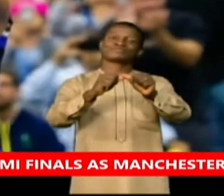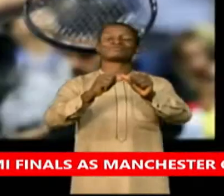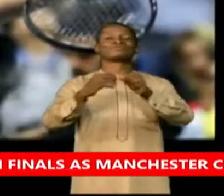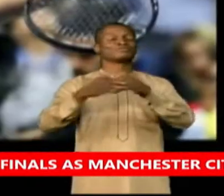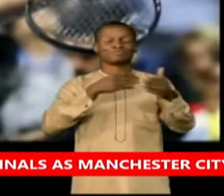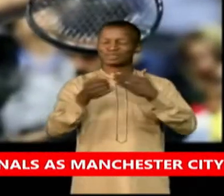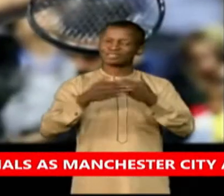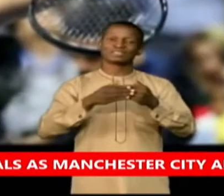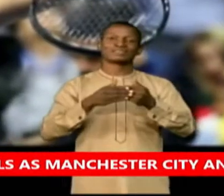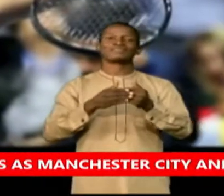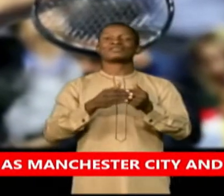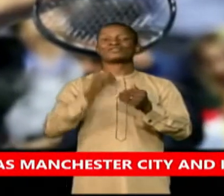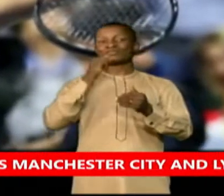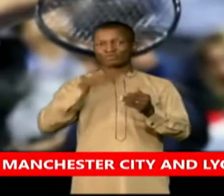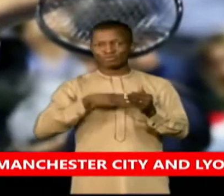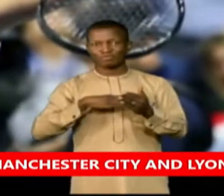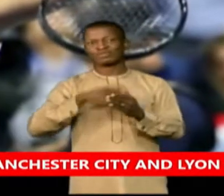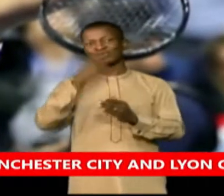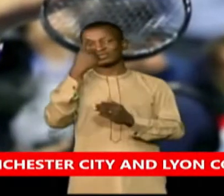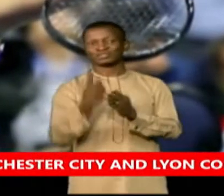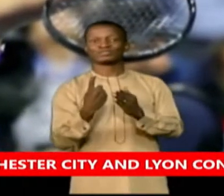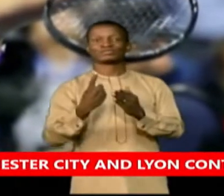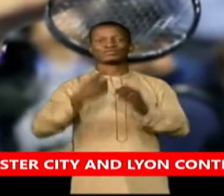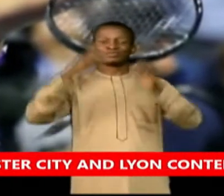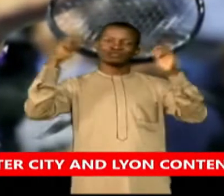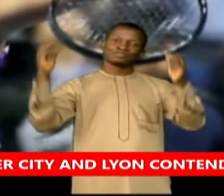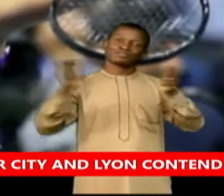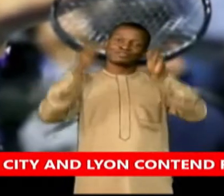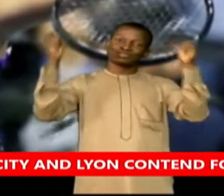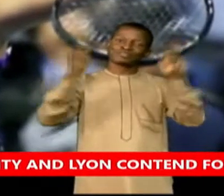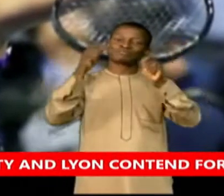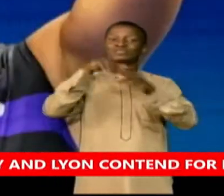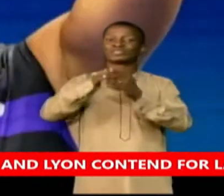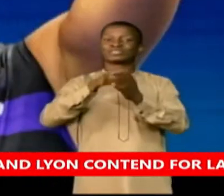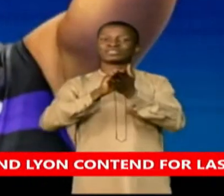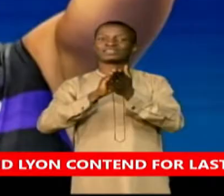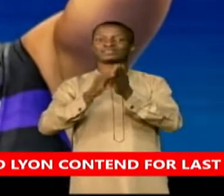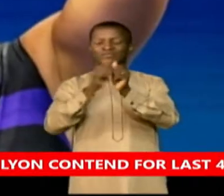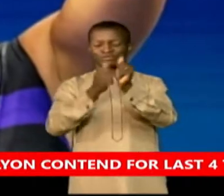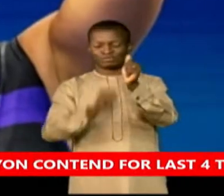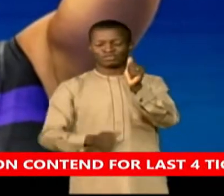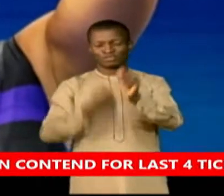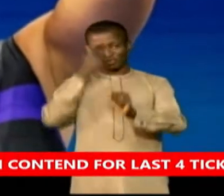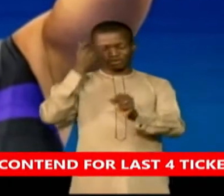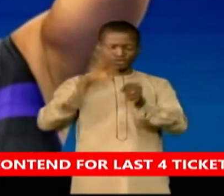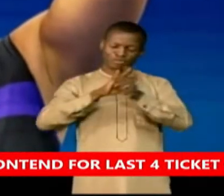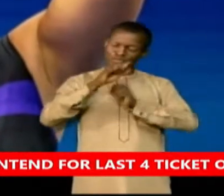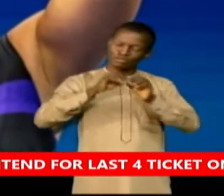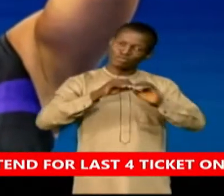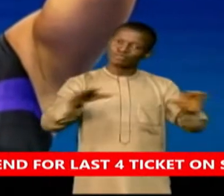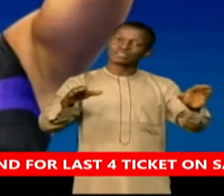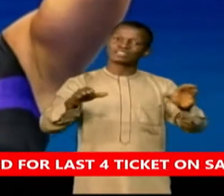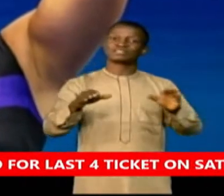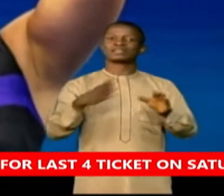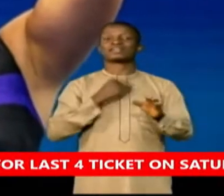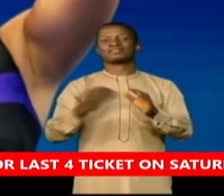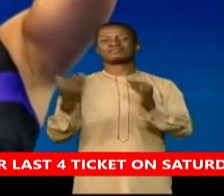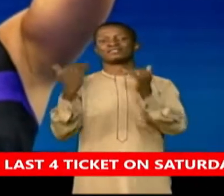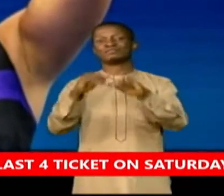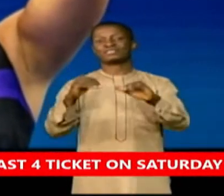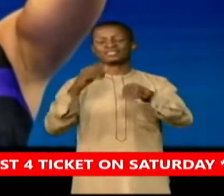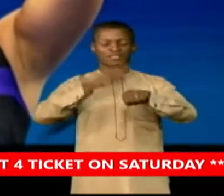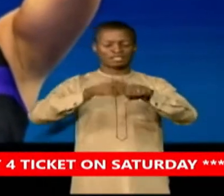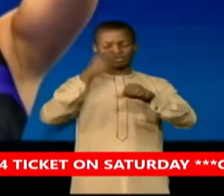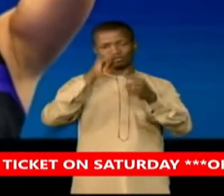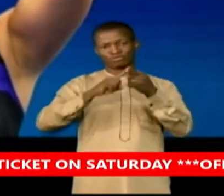despite defending women's singles champion Bianca Andreescu withdrawing due to coronavirus pandemic and limited time to prepare